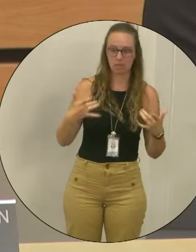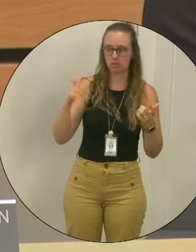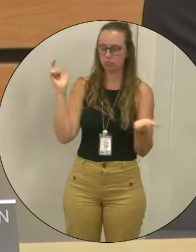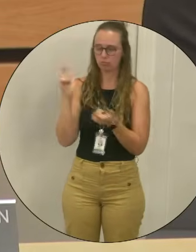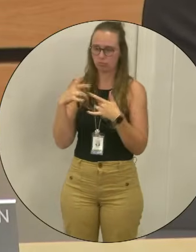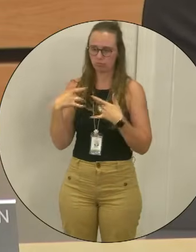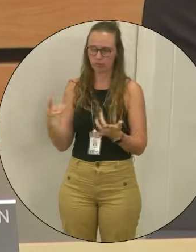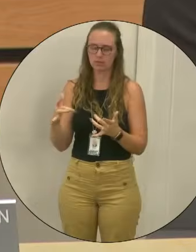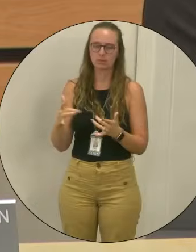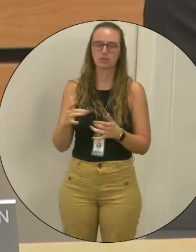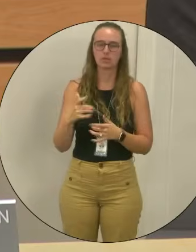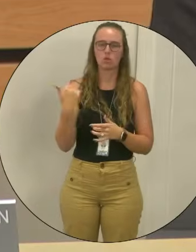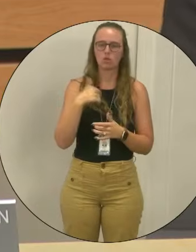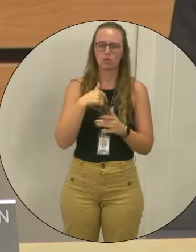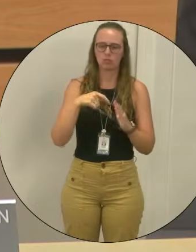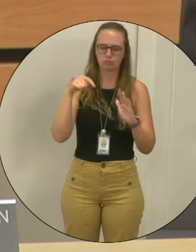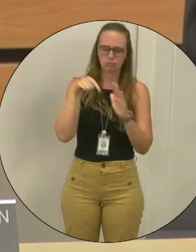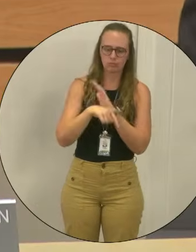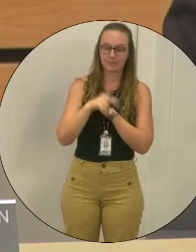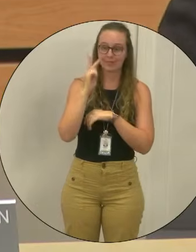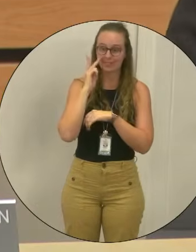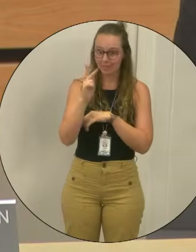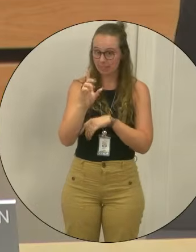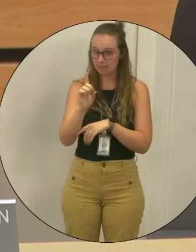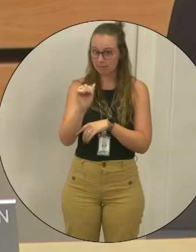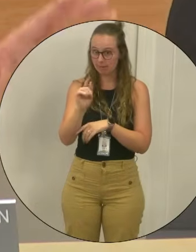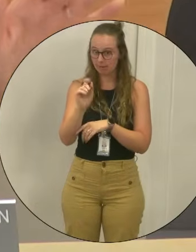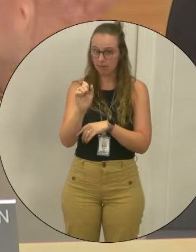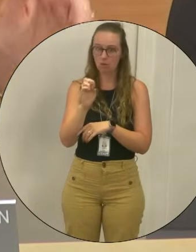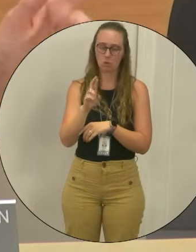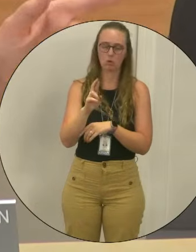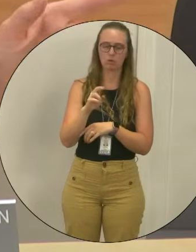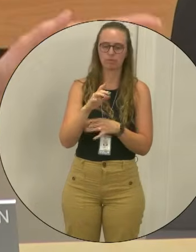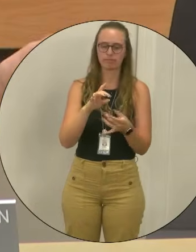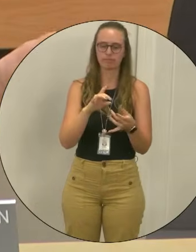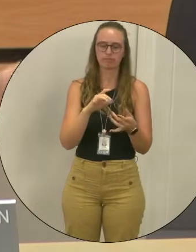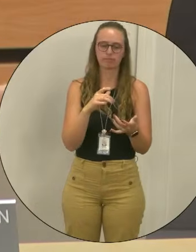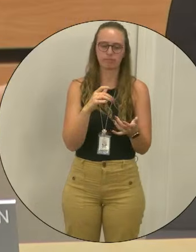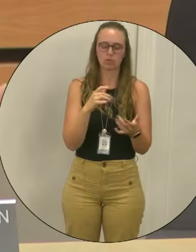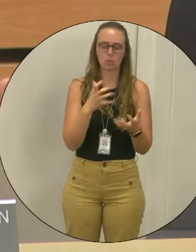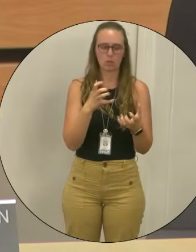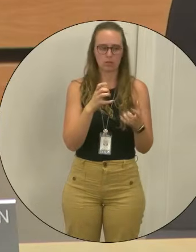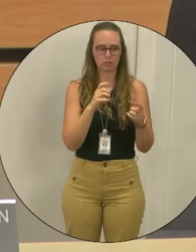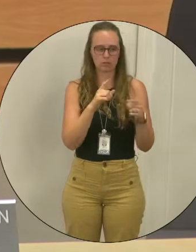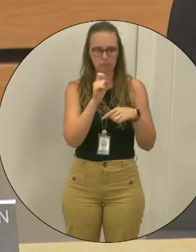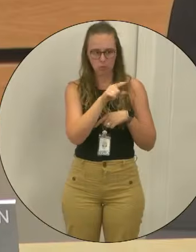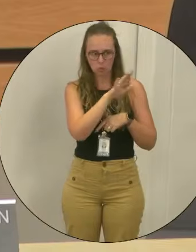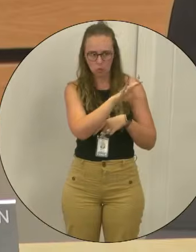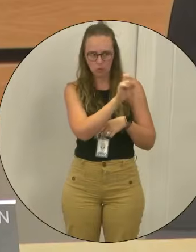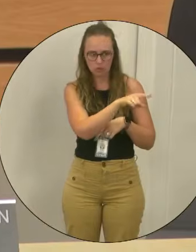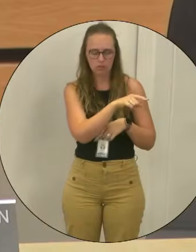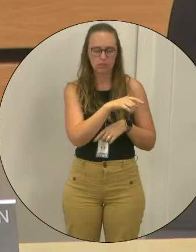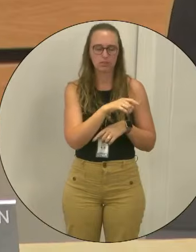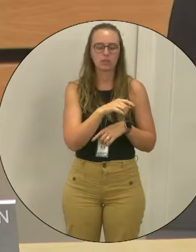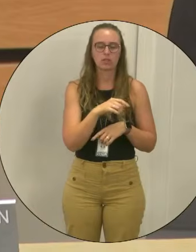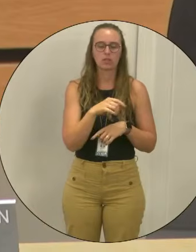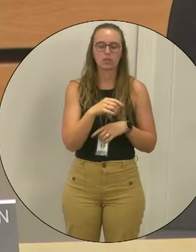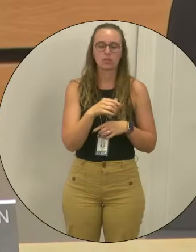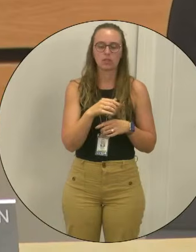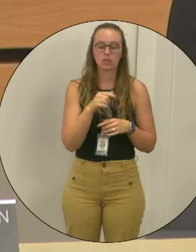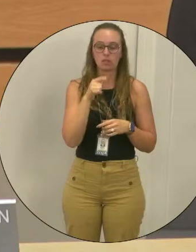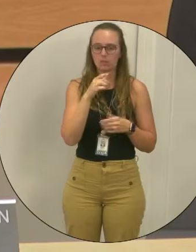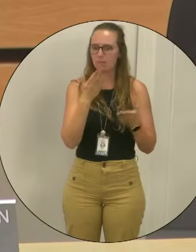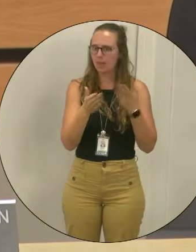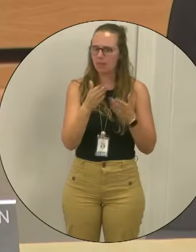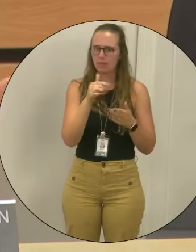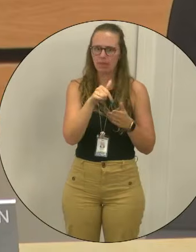ever get to that level of seeing the data? Just to kind of speak to Trustee Zamora's question of, you know, is it bullying? Is